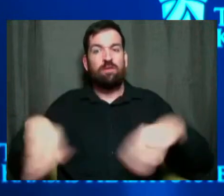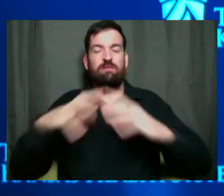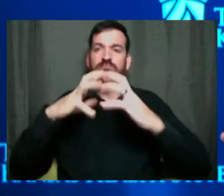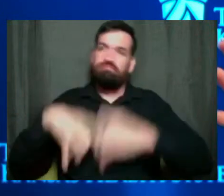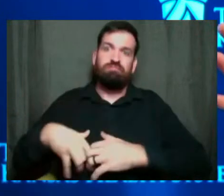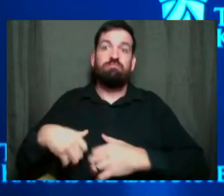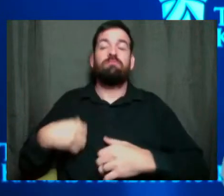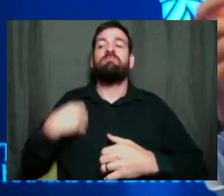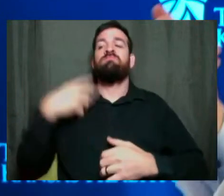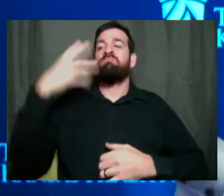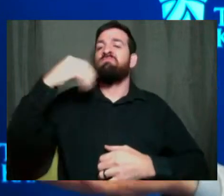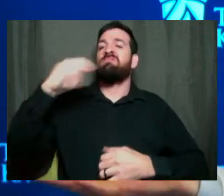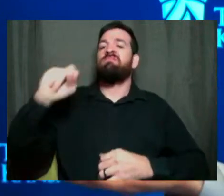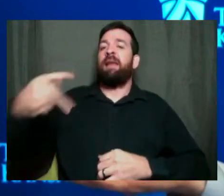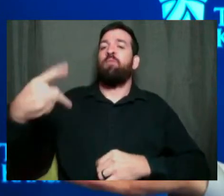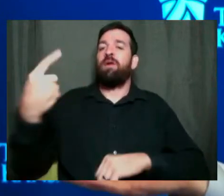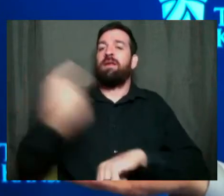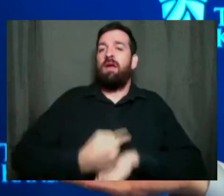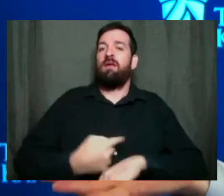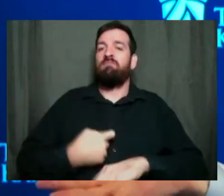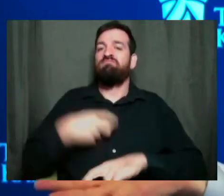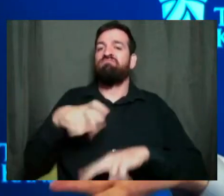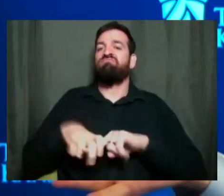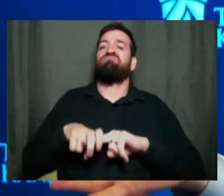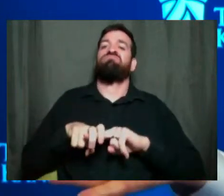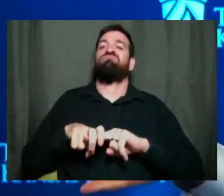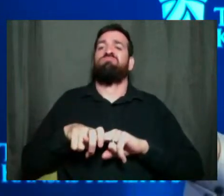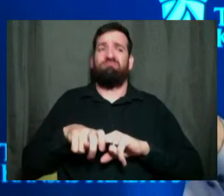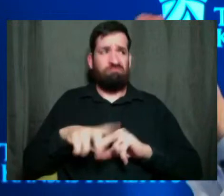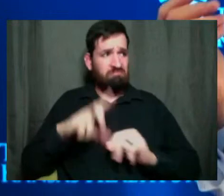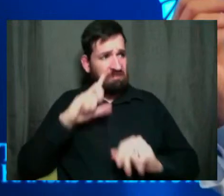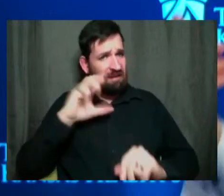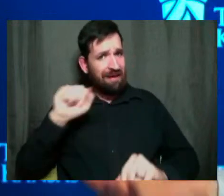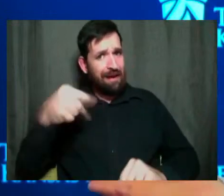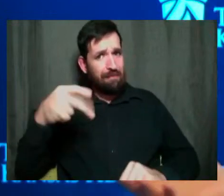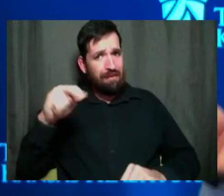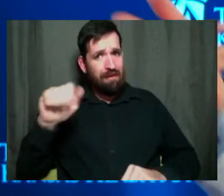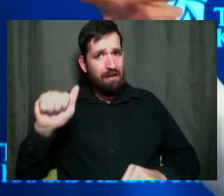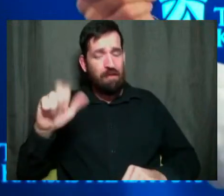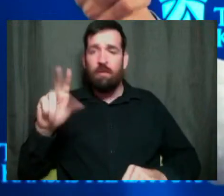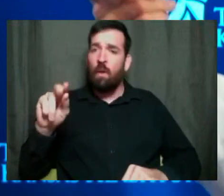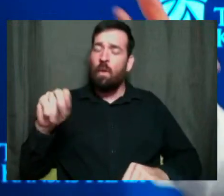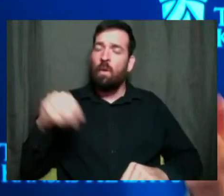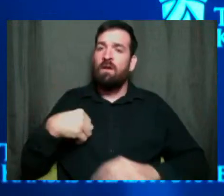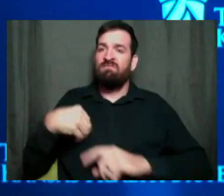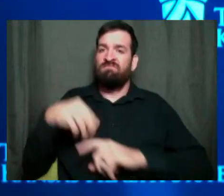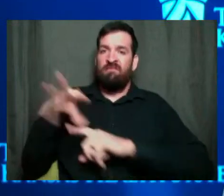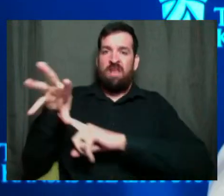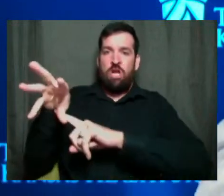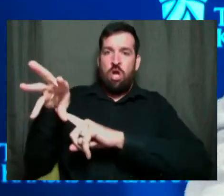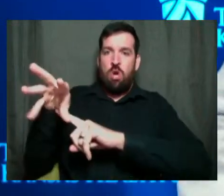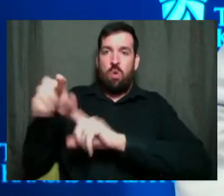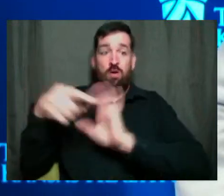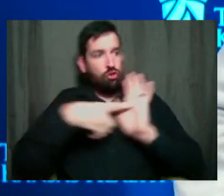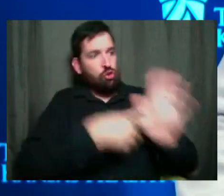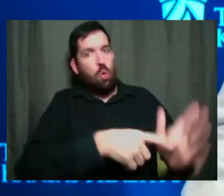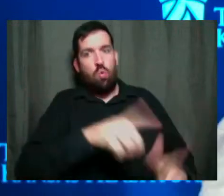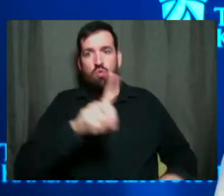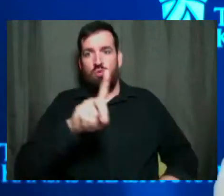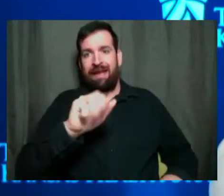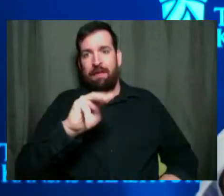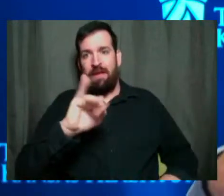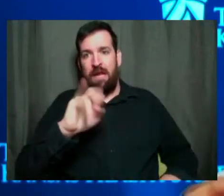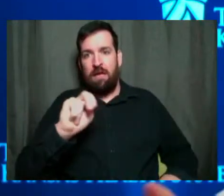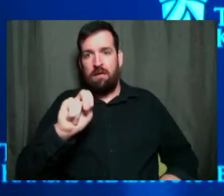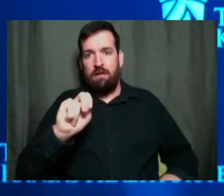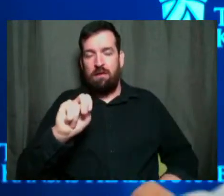day in a chair, and I'd always ask her, "Do you think I have sleep apnea?" She said, "Oh no, you don't." Then she takes this video of me, and I showed it to Damien, and I